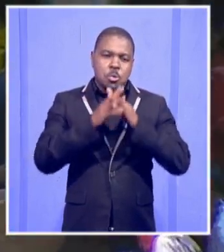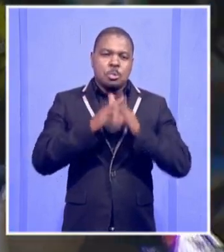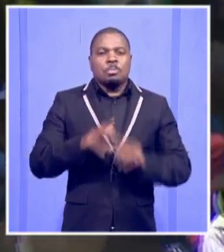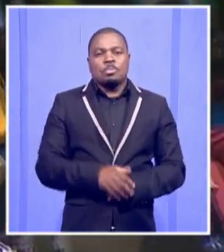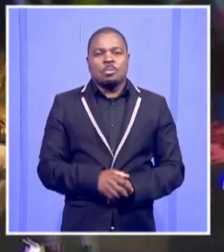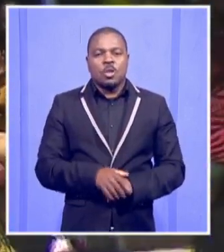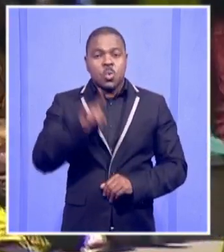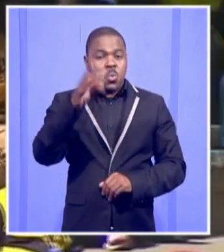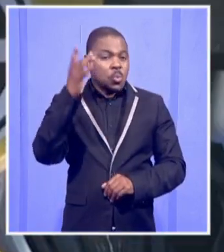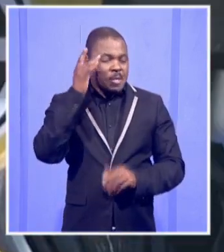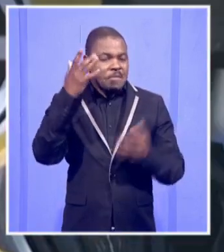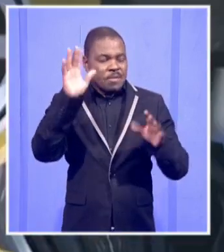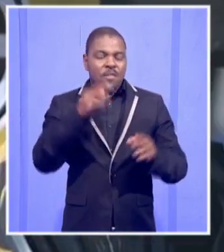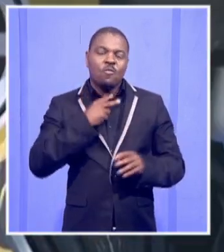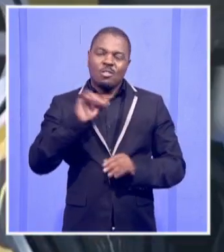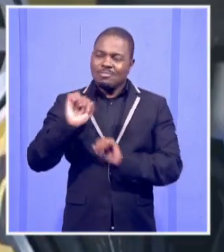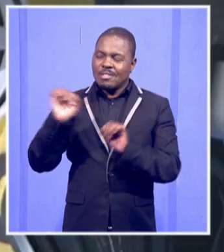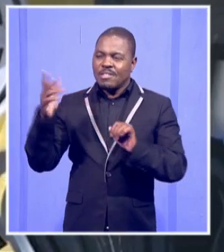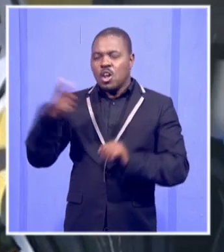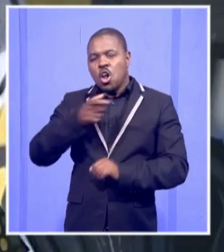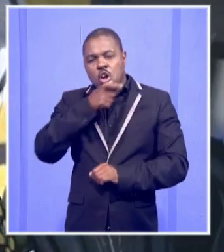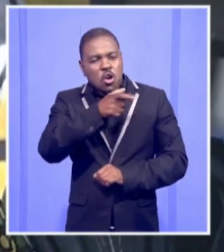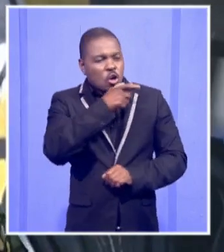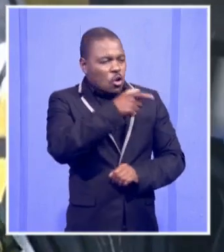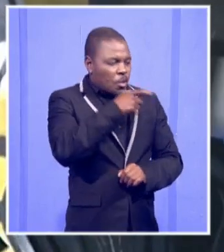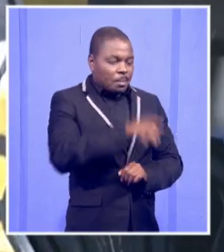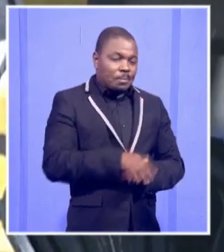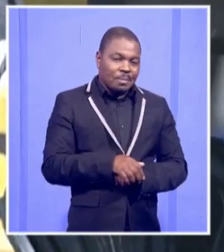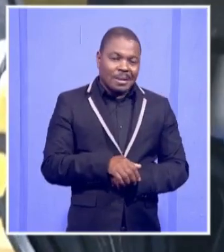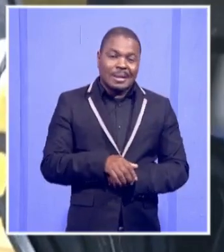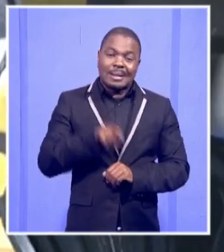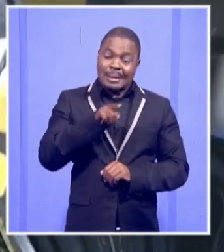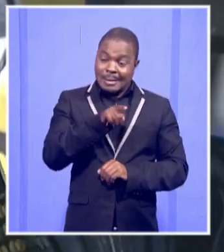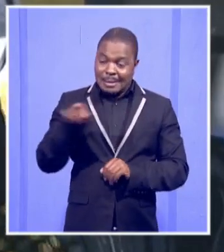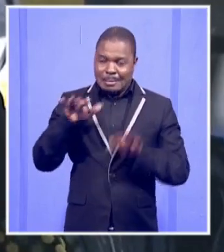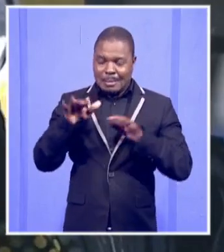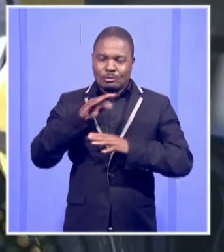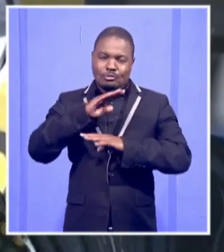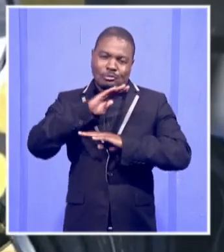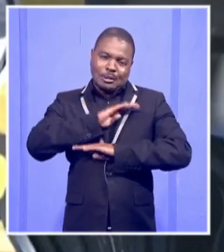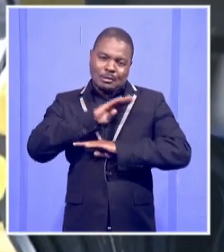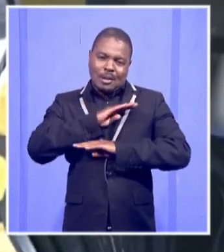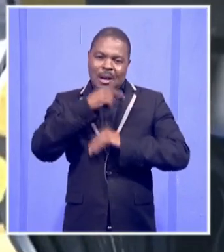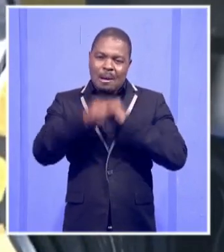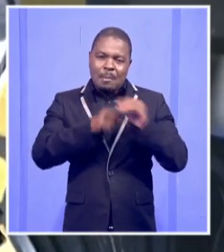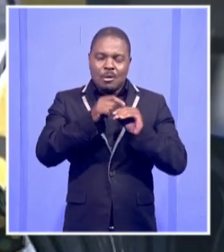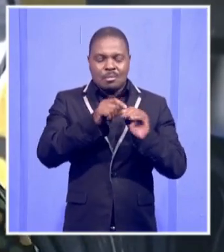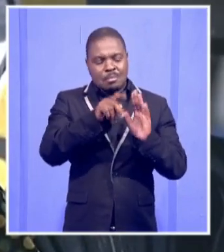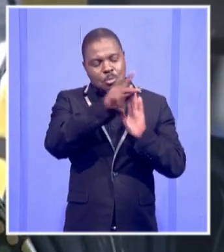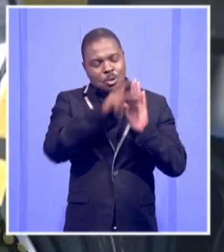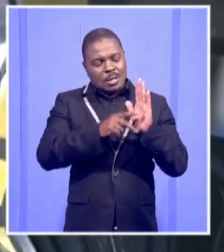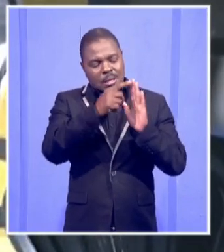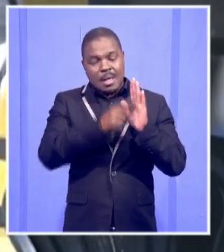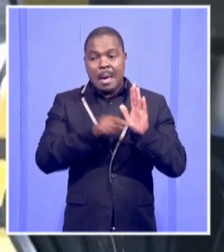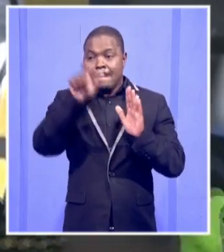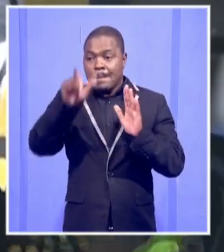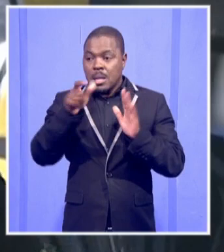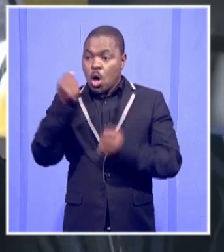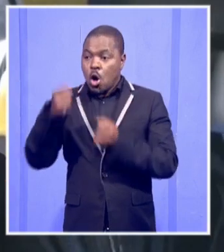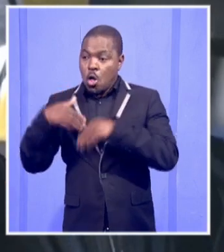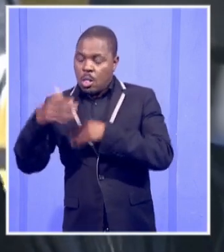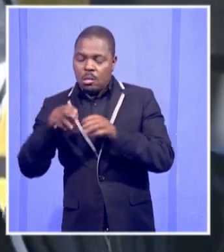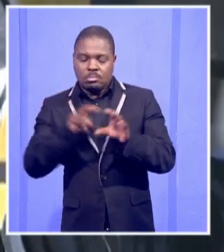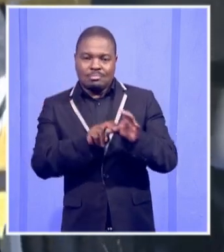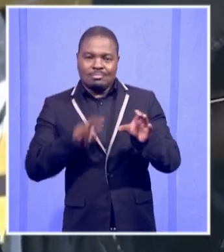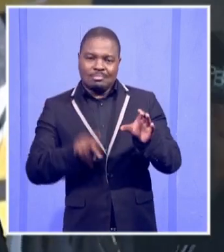heard in their own voices they actually satisfied with the step aside resolution and wanted to be